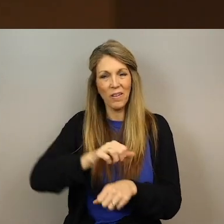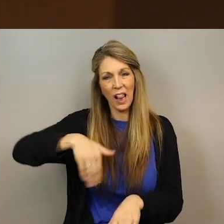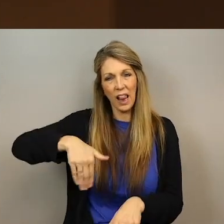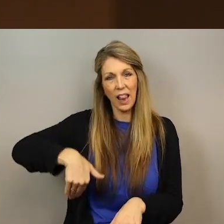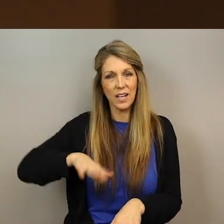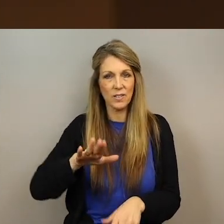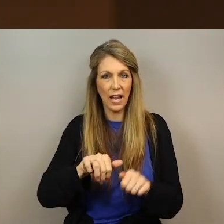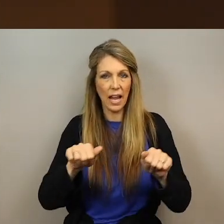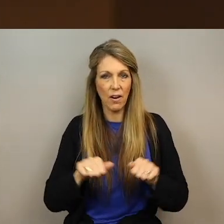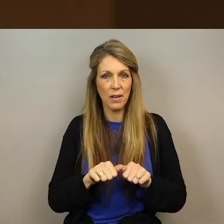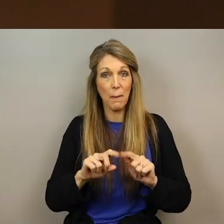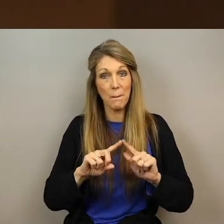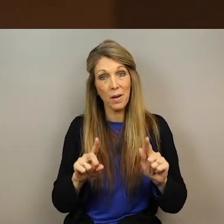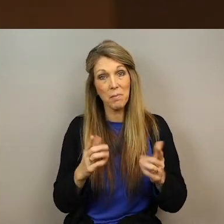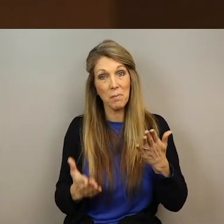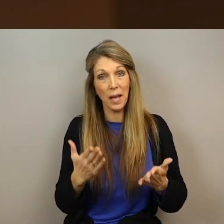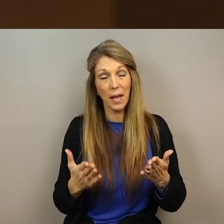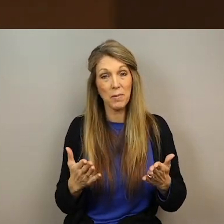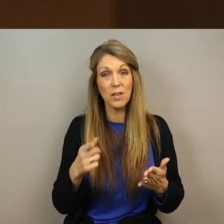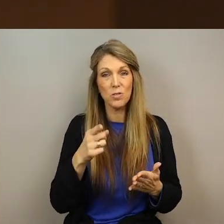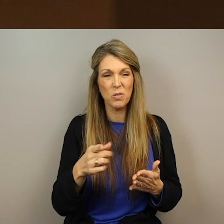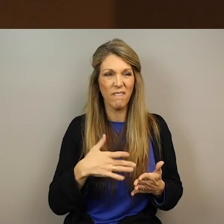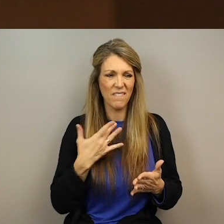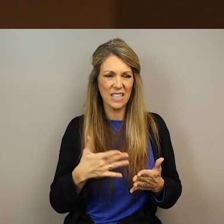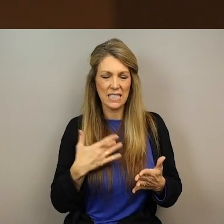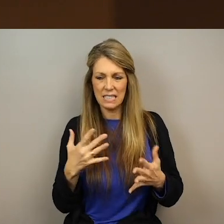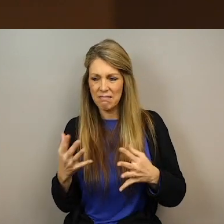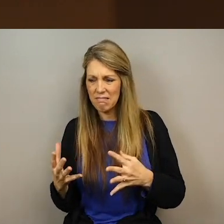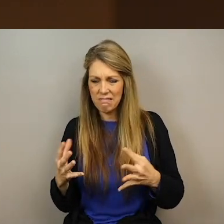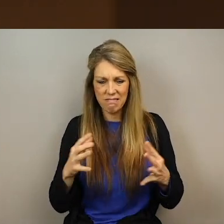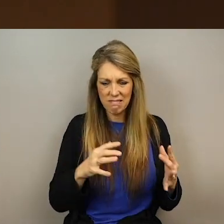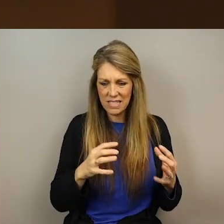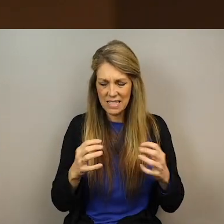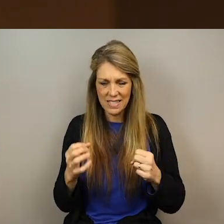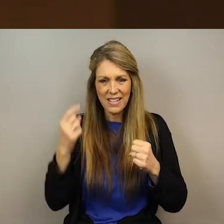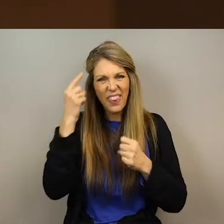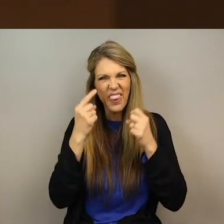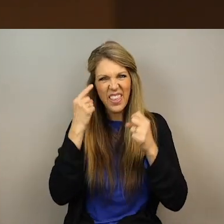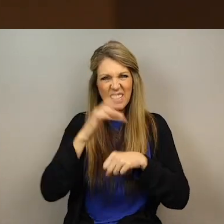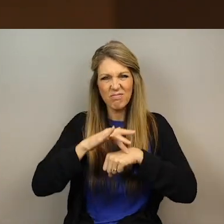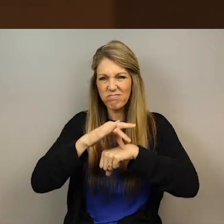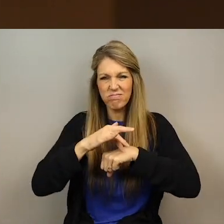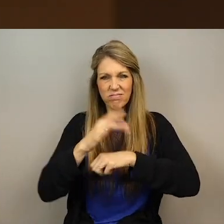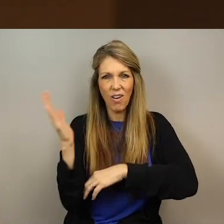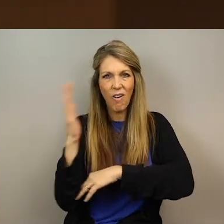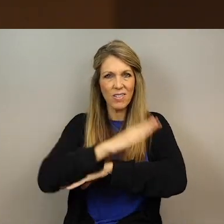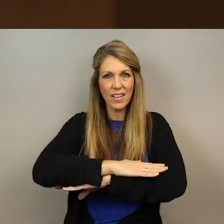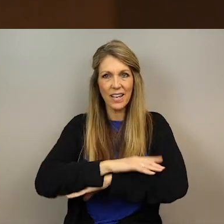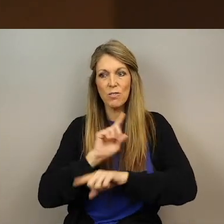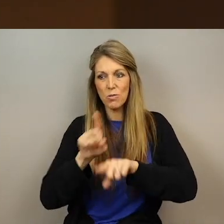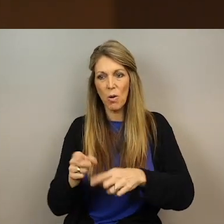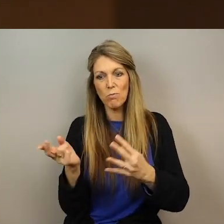area. But some of you this morning are going to wrestle with what we talk about. Some of you are going to think about it for the rest of the day. You're going to go to